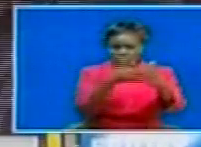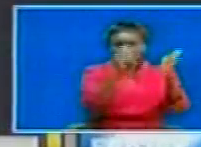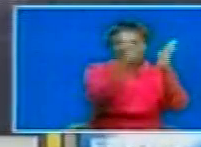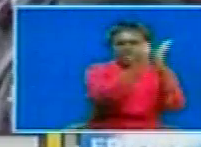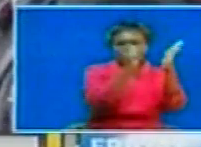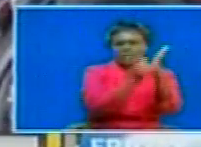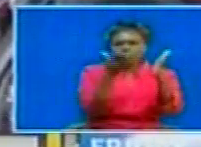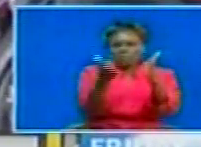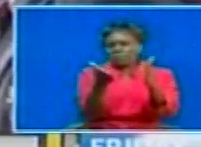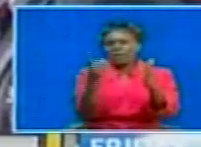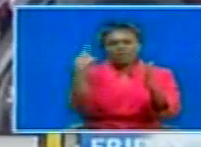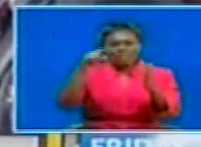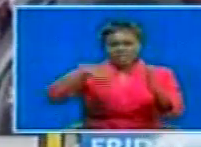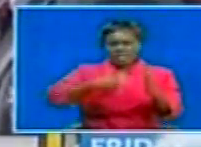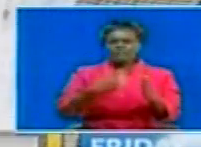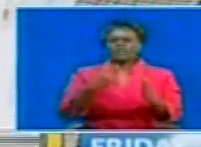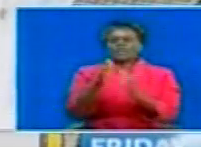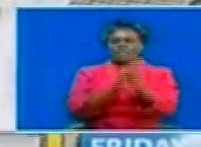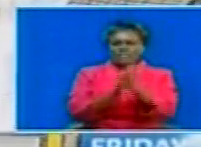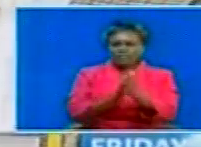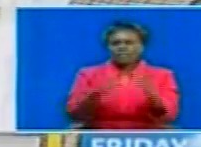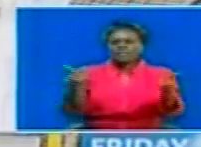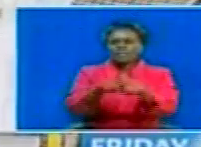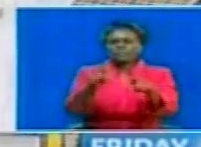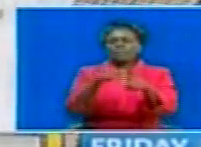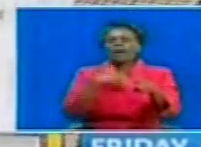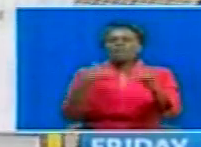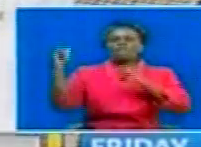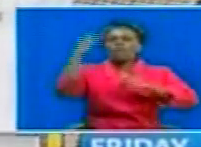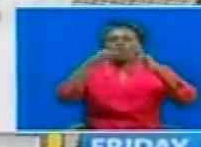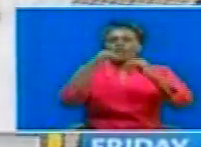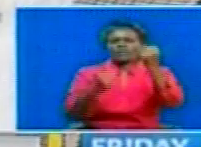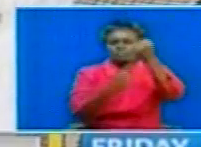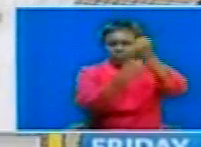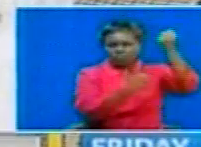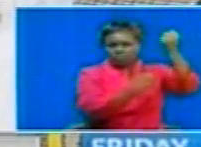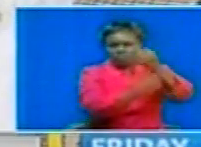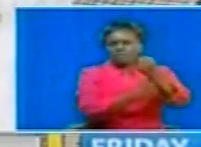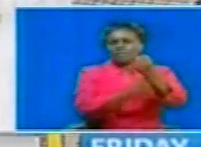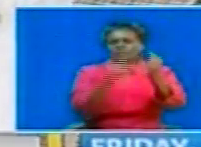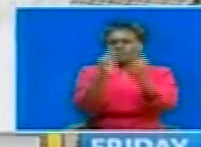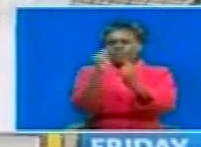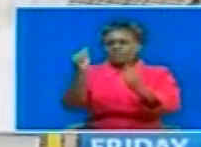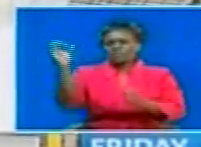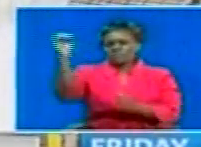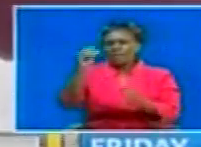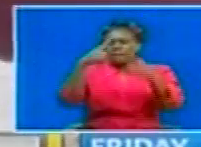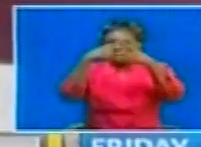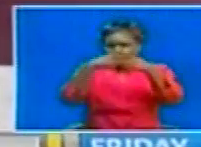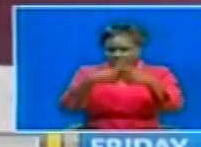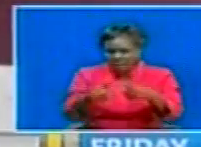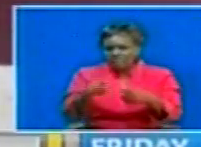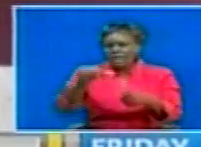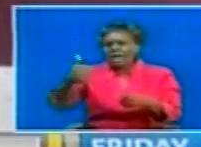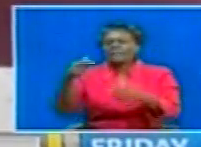and pushing for foreign interests. Consequently, there are attempts to cap foreign funding to non-governmental organizations at 15%. However, some